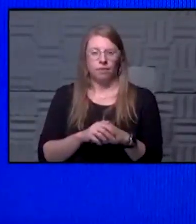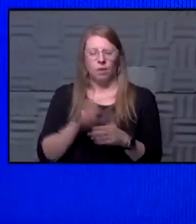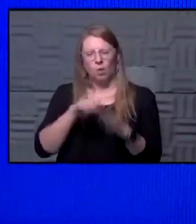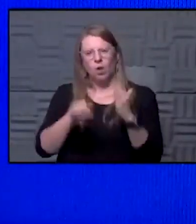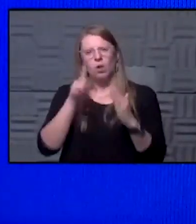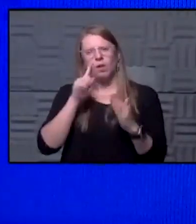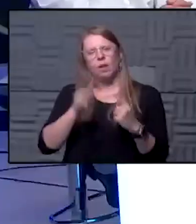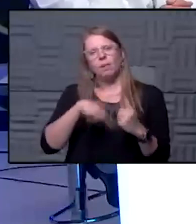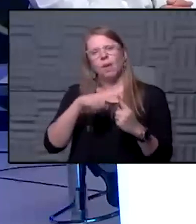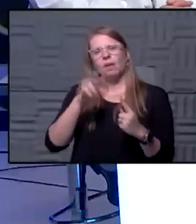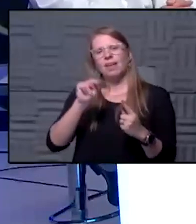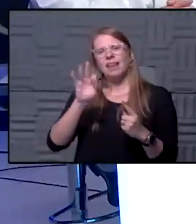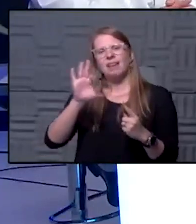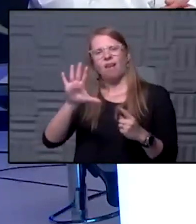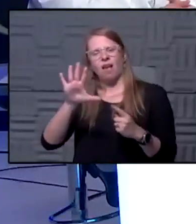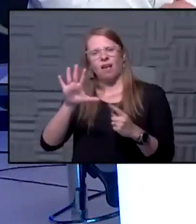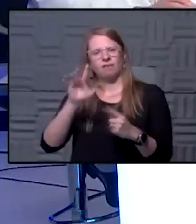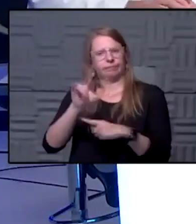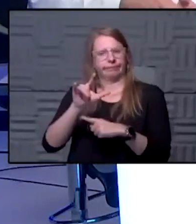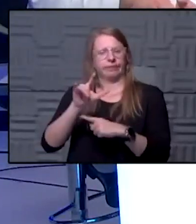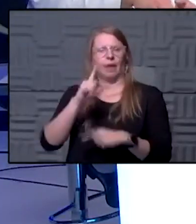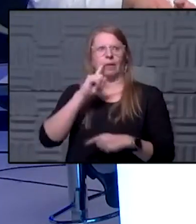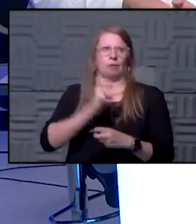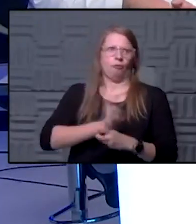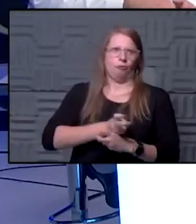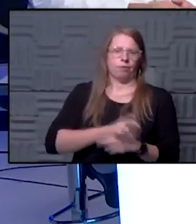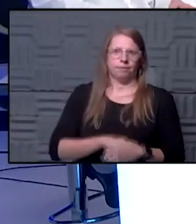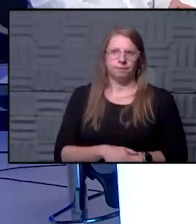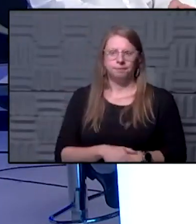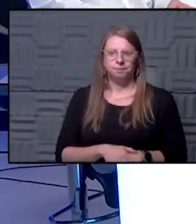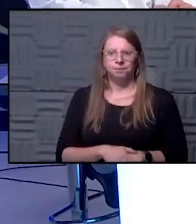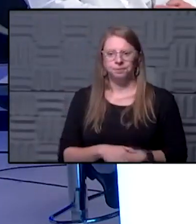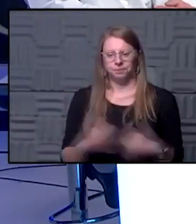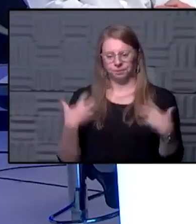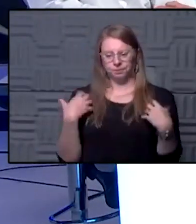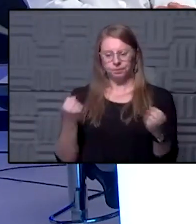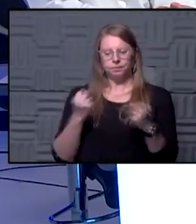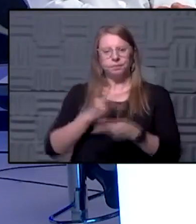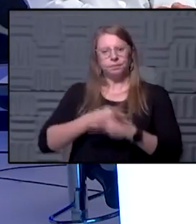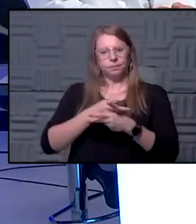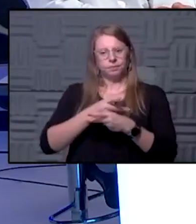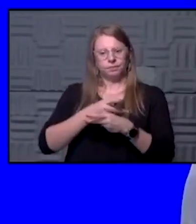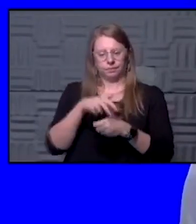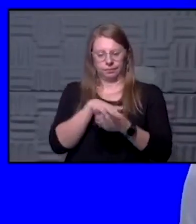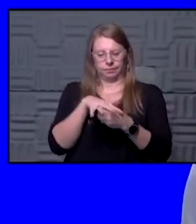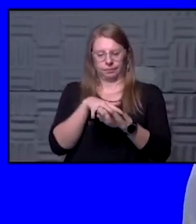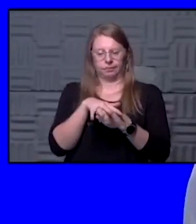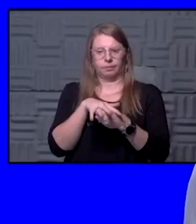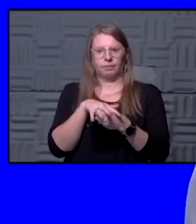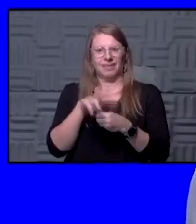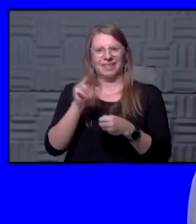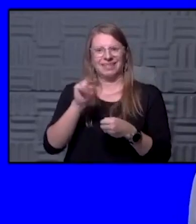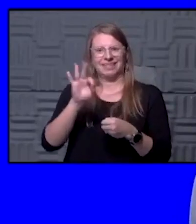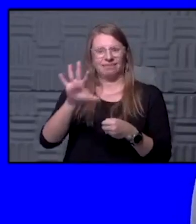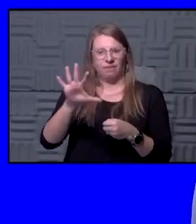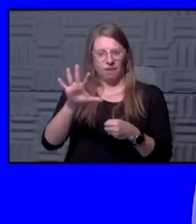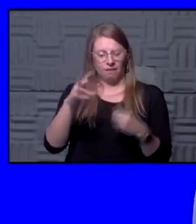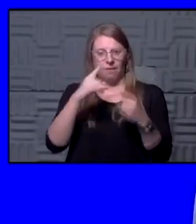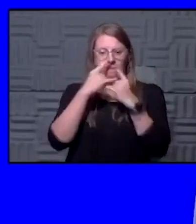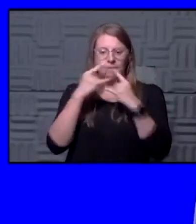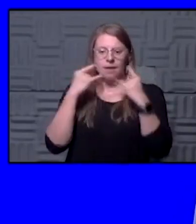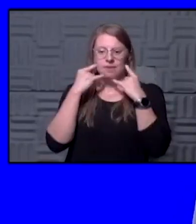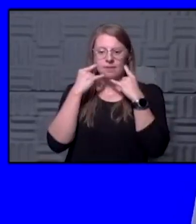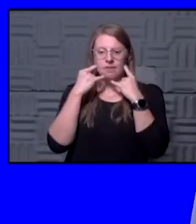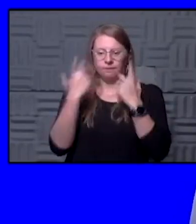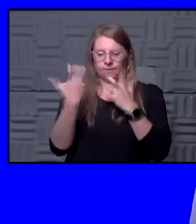about N95s on planes? Yeah, I think it's hard. You know, the biggest thing in the healthcare setting is for N95 masks, you really have to be fit tested